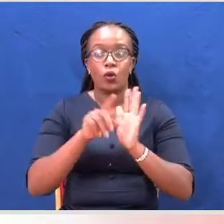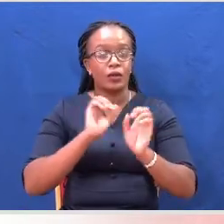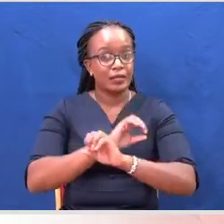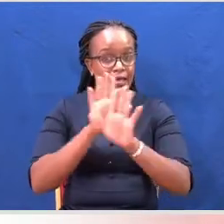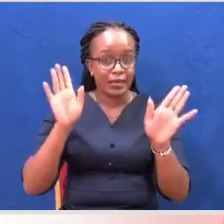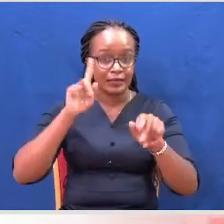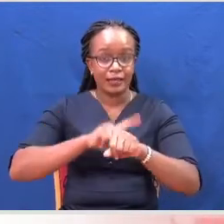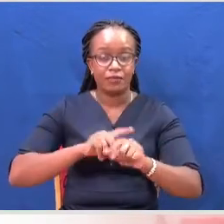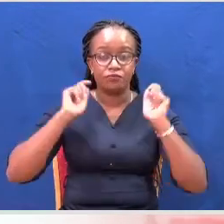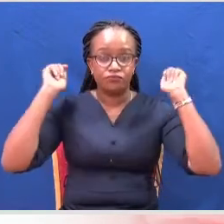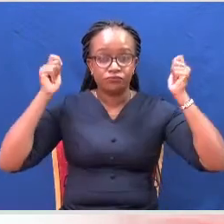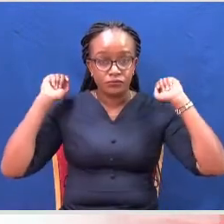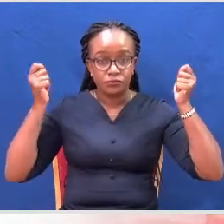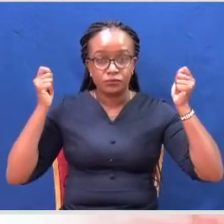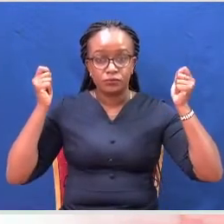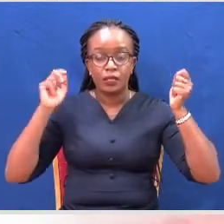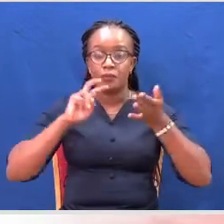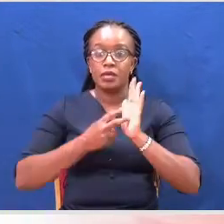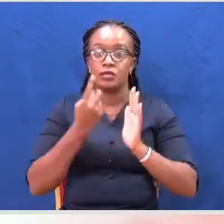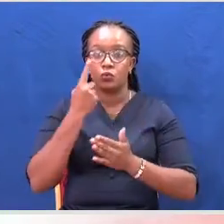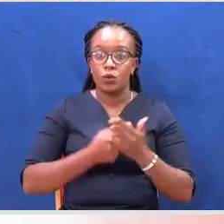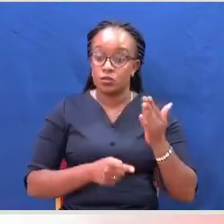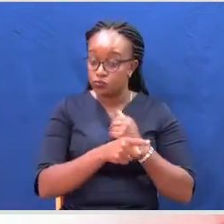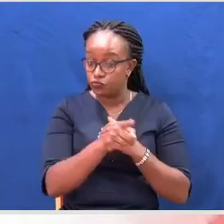strike. Which means you are not